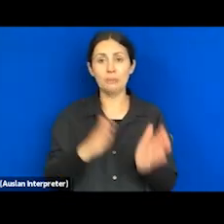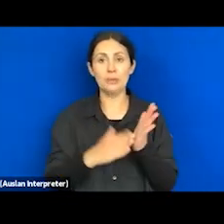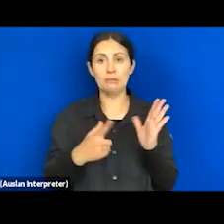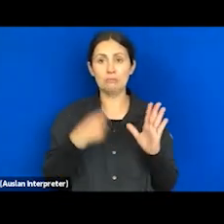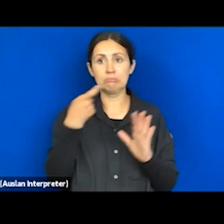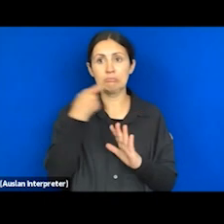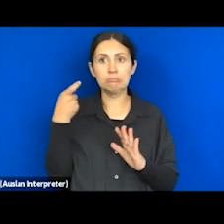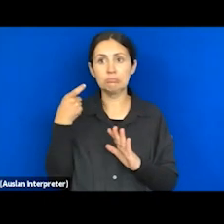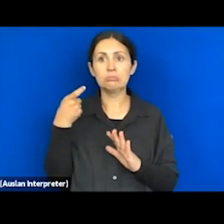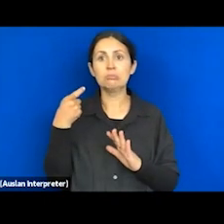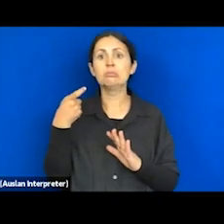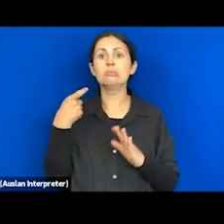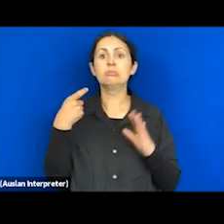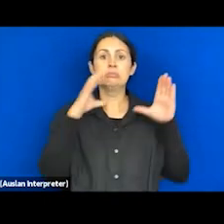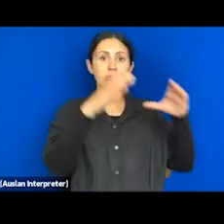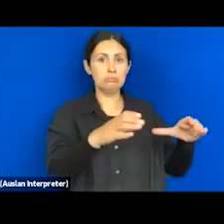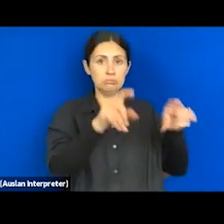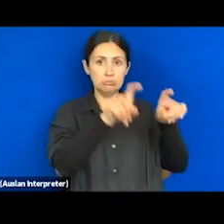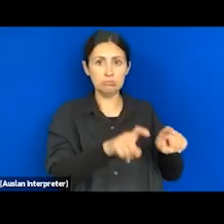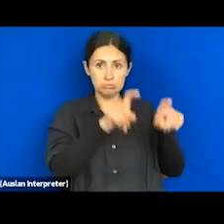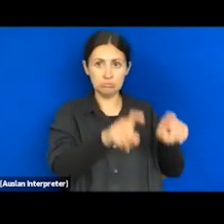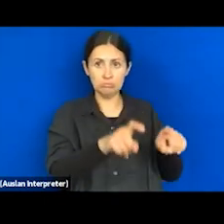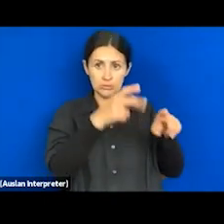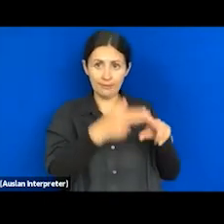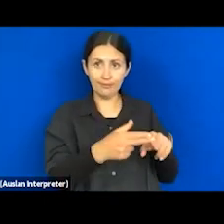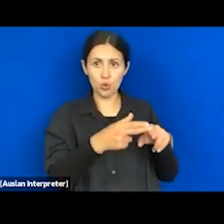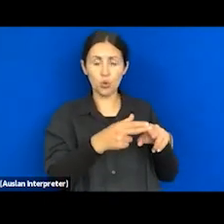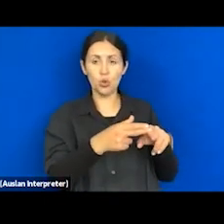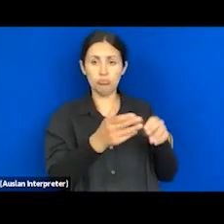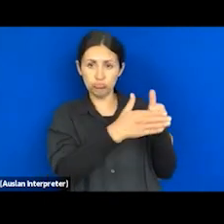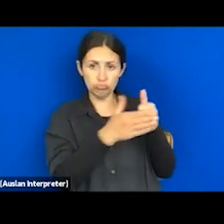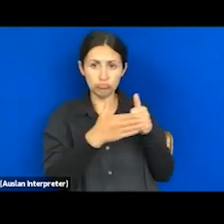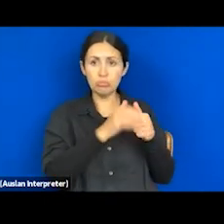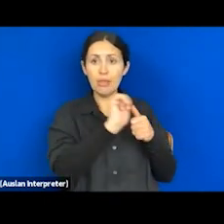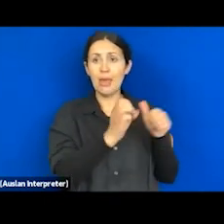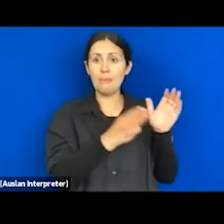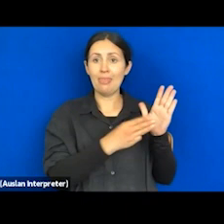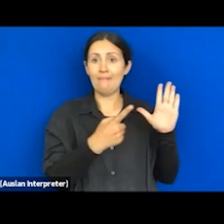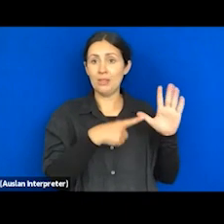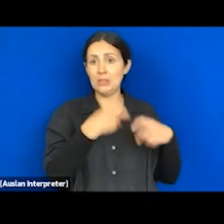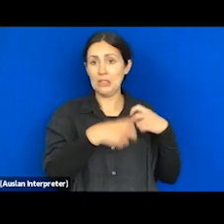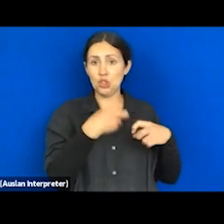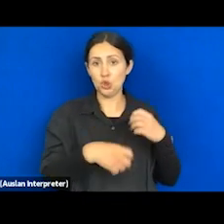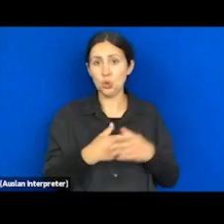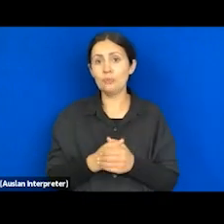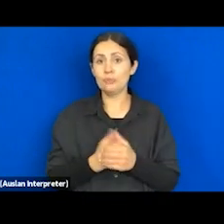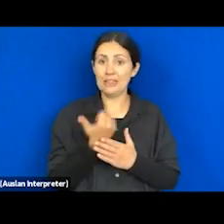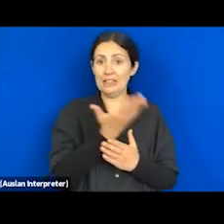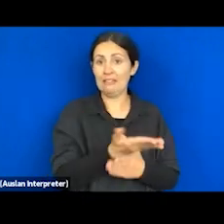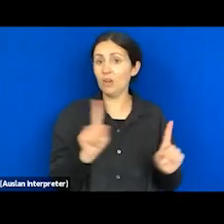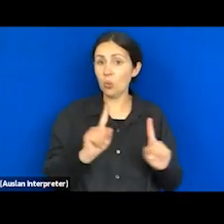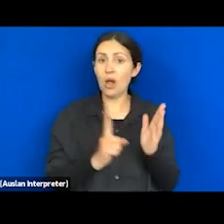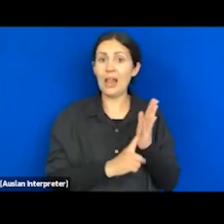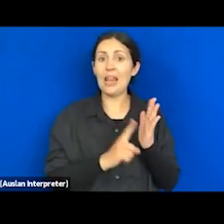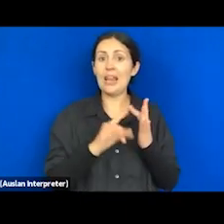our inpatient withdrawal unit for the treatment of acute methamphetamine withdrawal, and we're treating them with lisdexamphetamine, starting